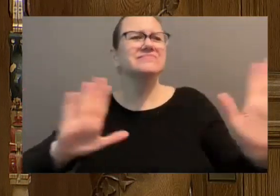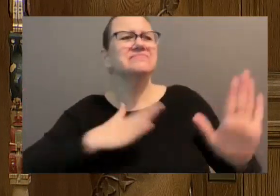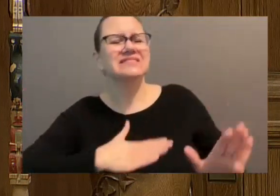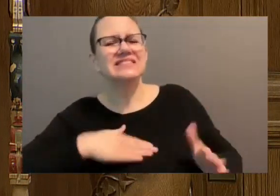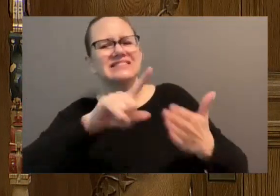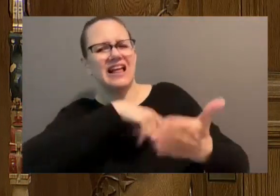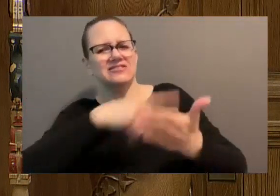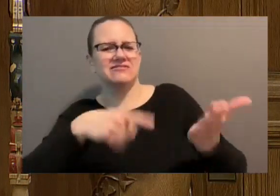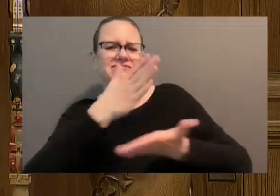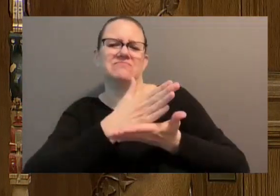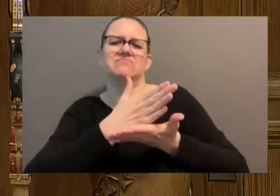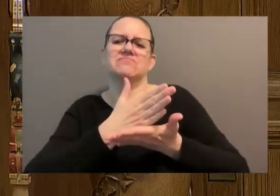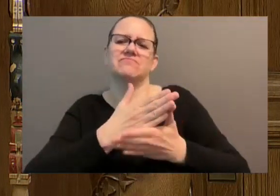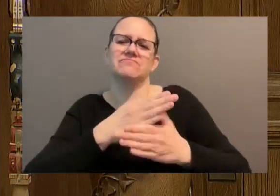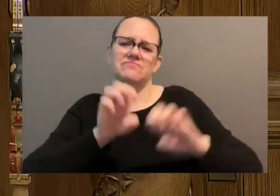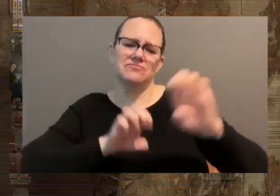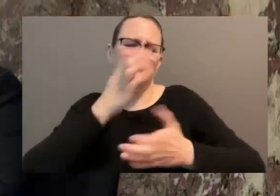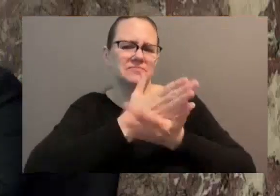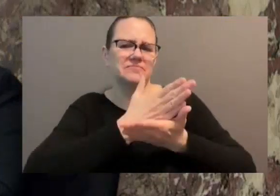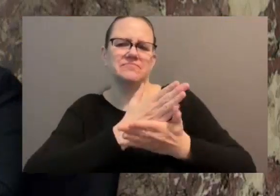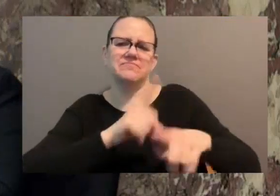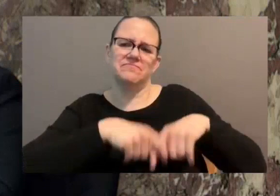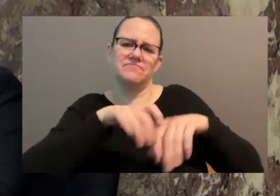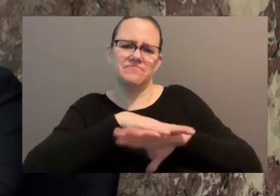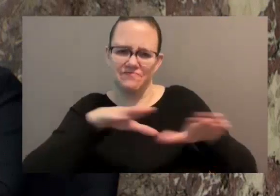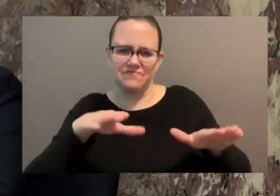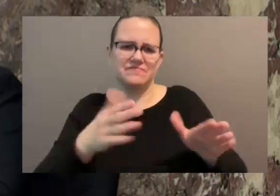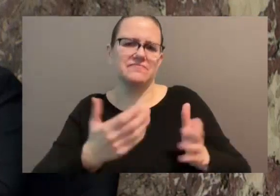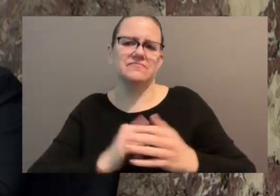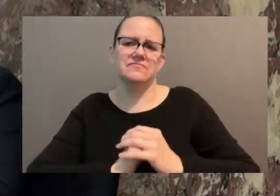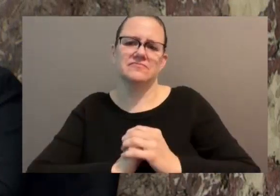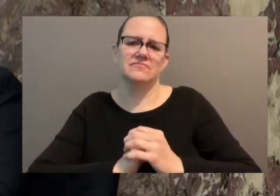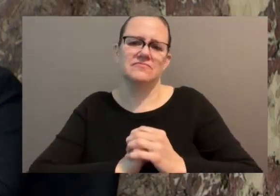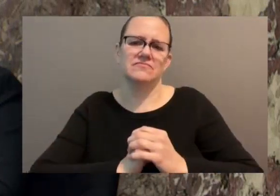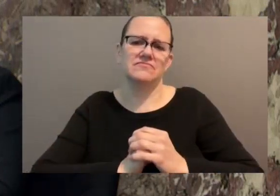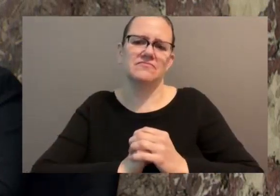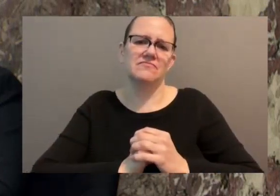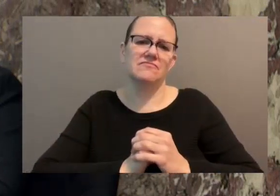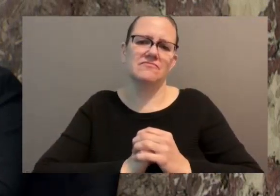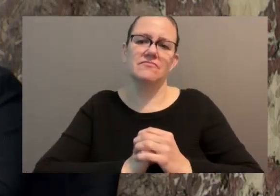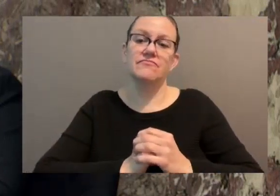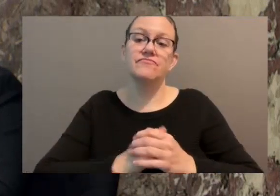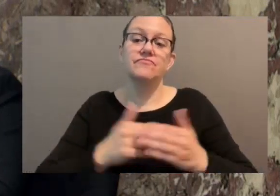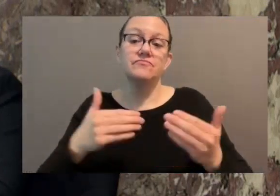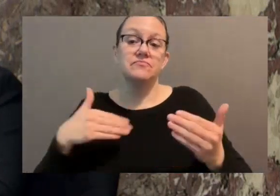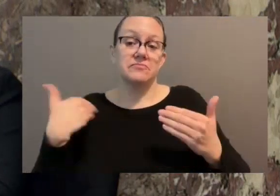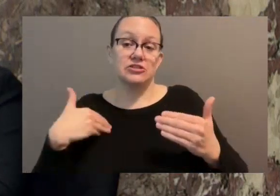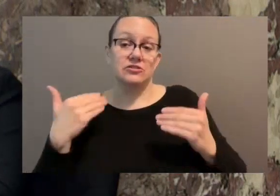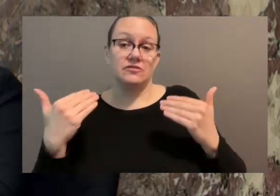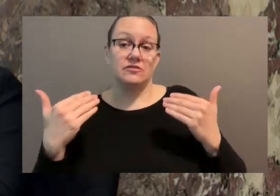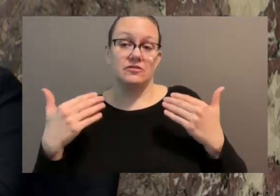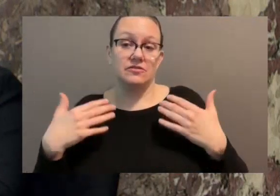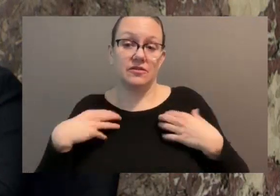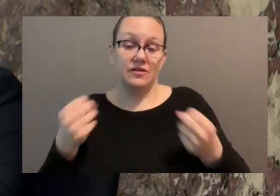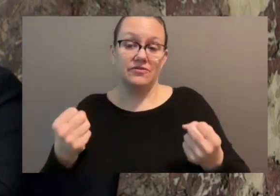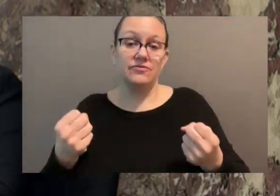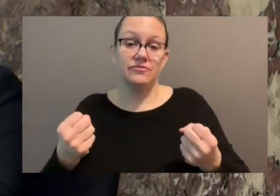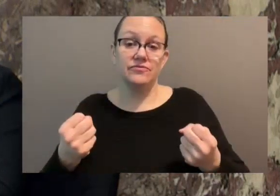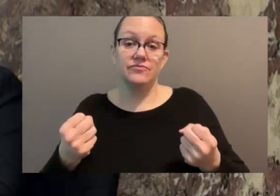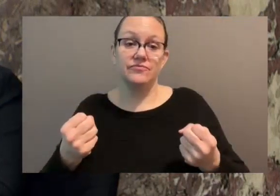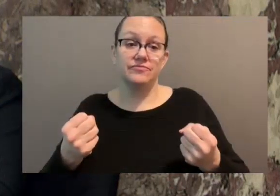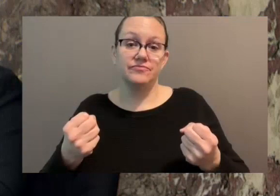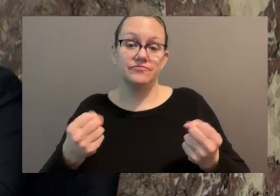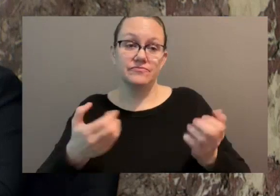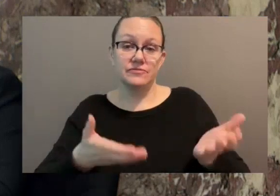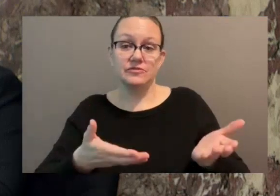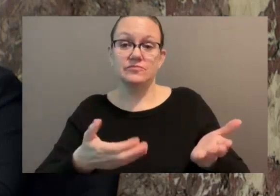Minister of Health. Thank you, Honourable Speaker. And British Columbia, since 2016,